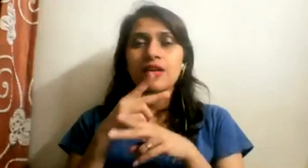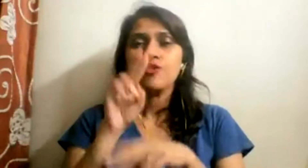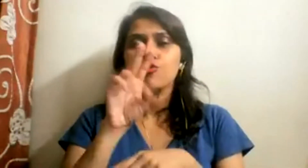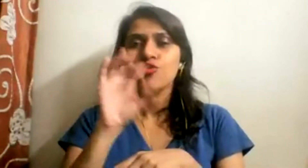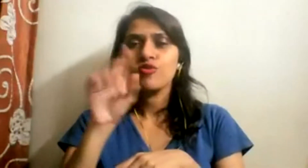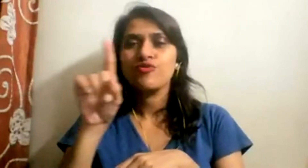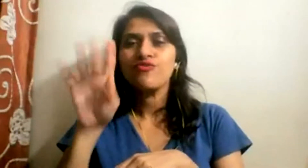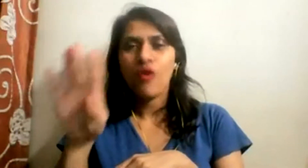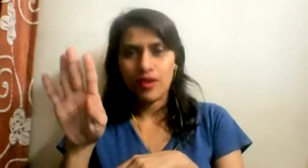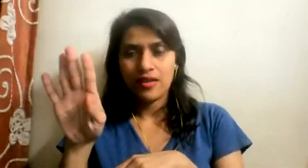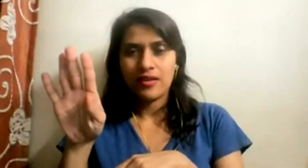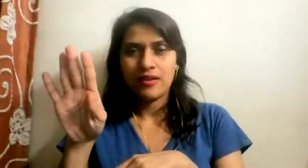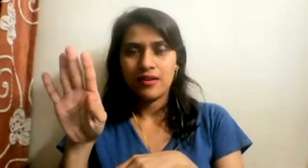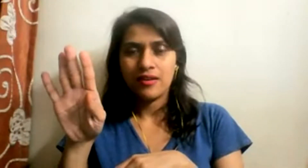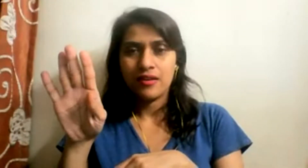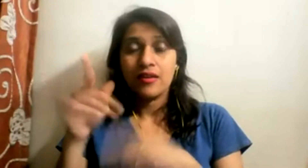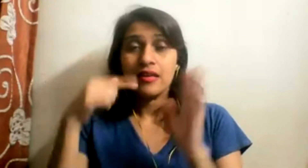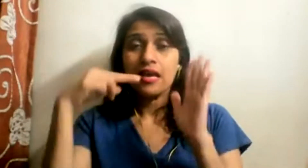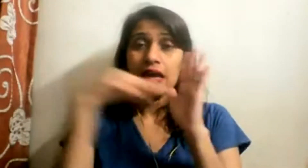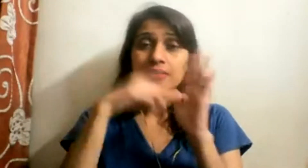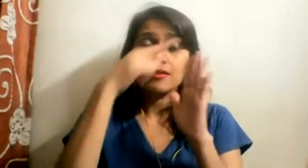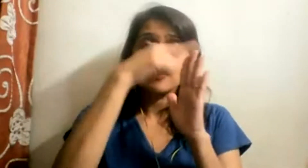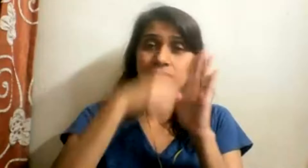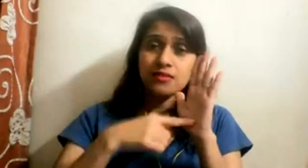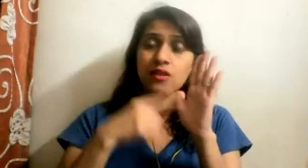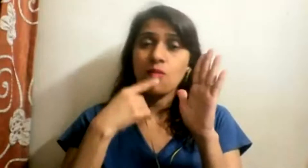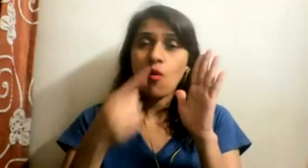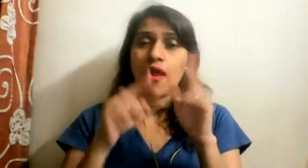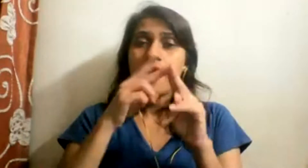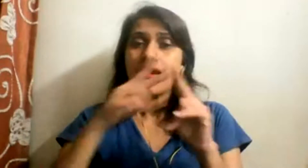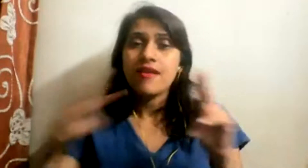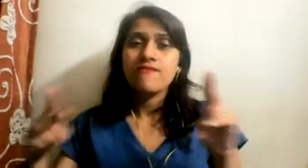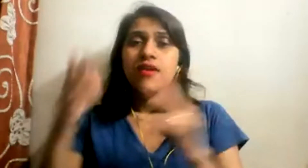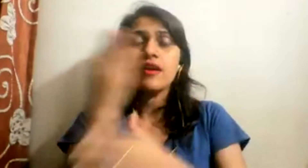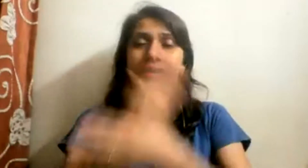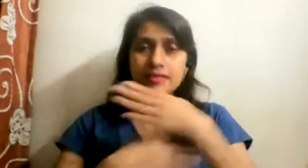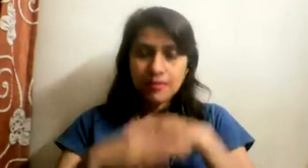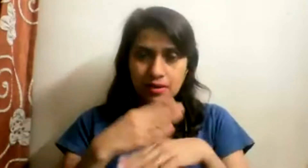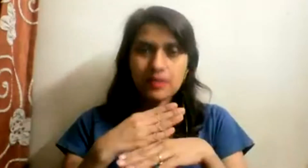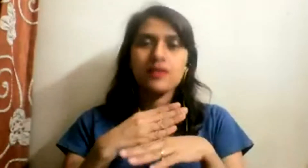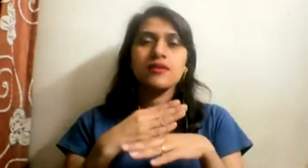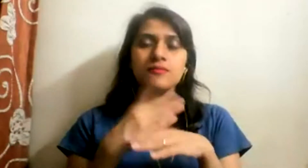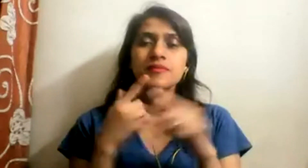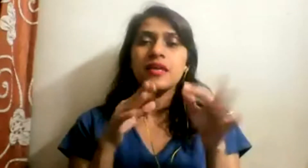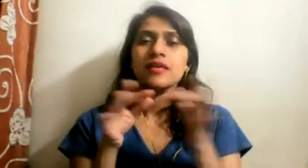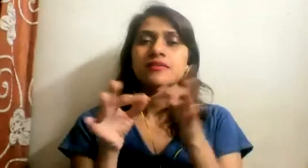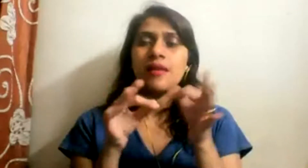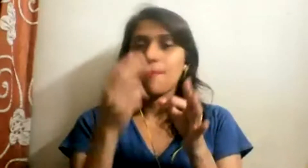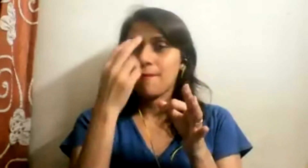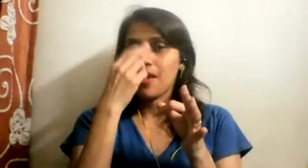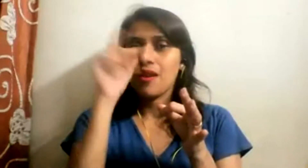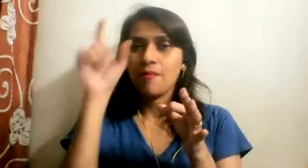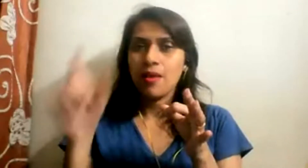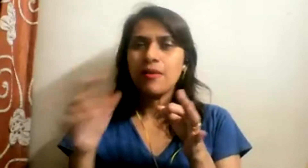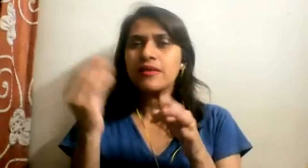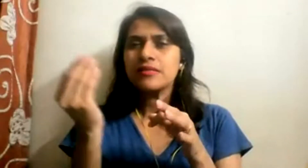itself is talking about in the multiple disability, like the multiple, for example, the blind people are also having